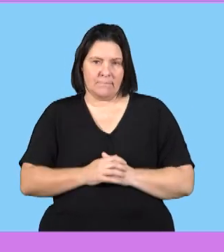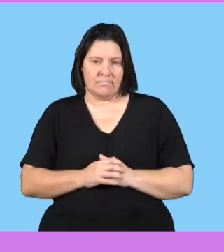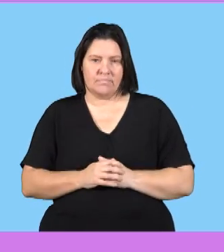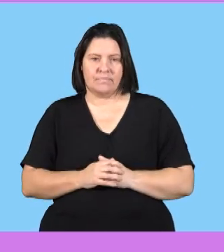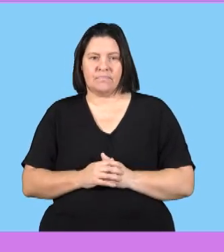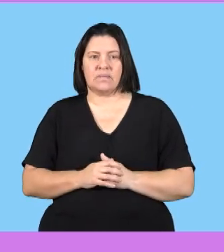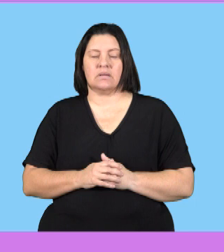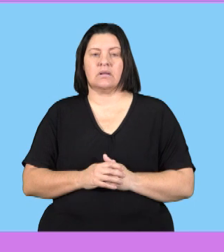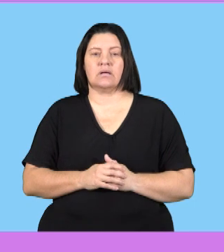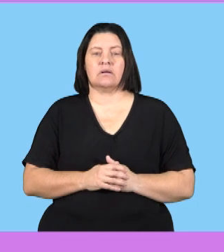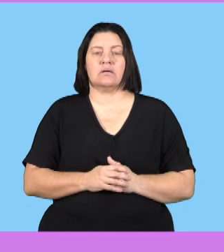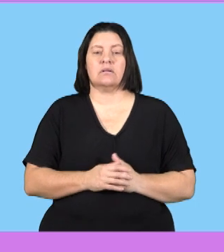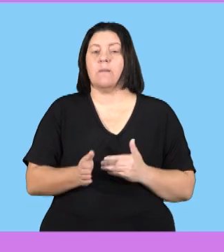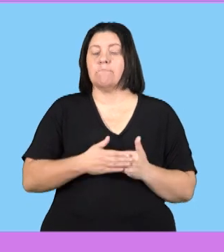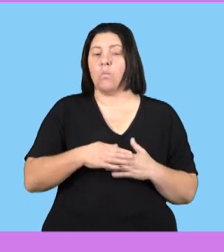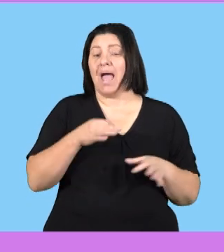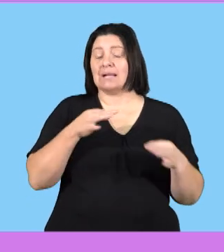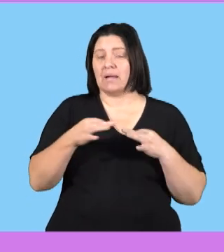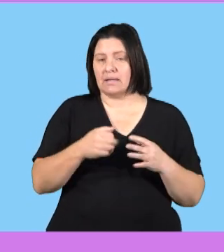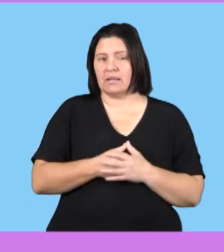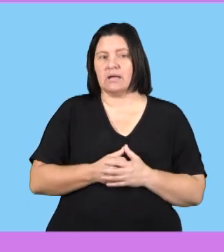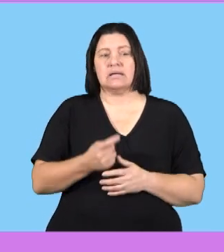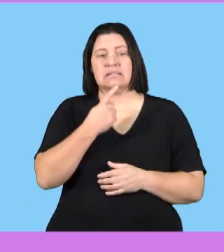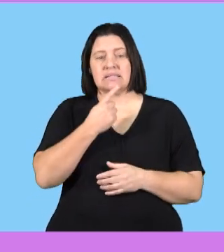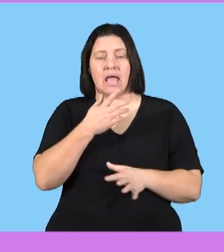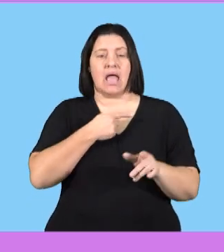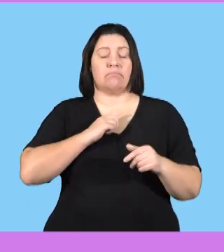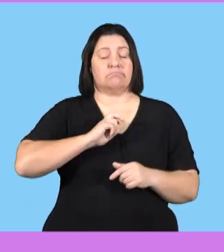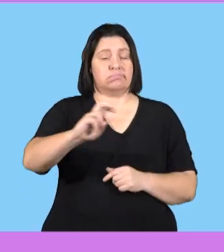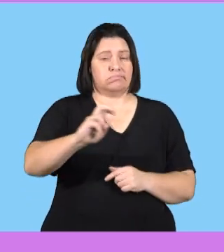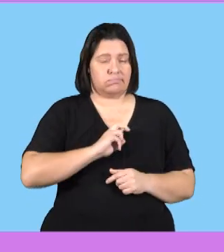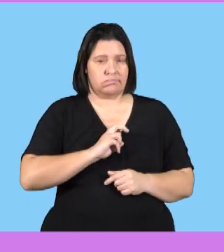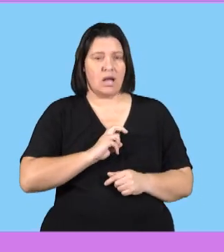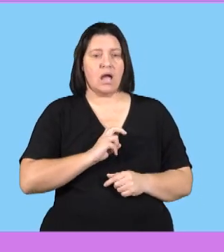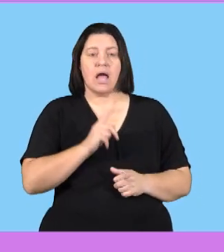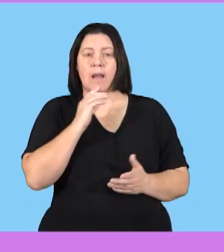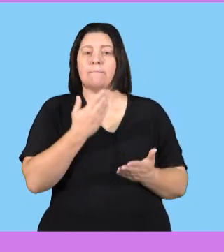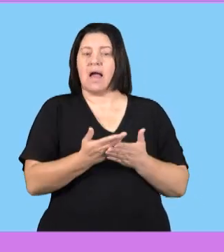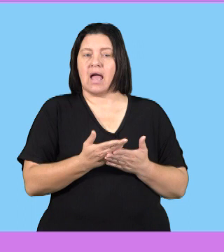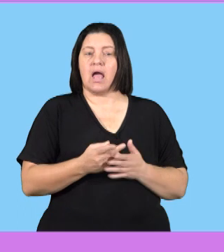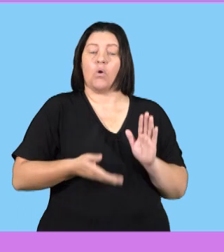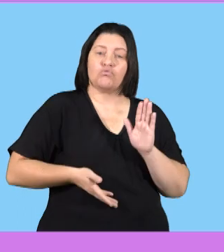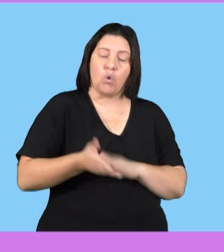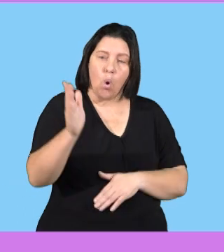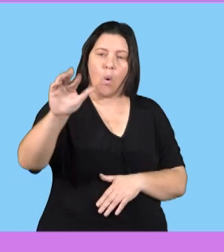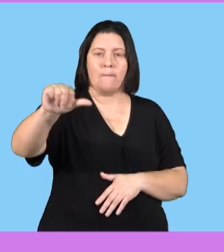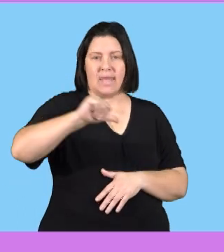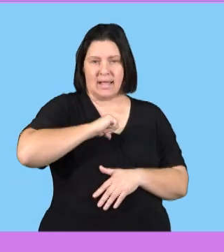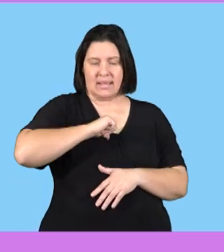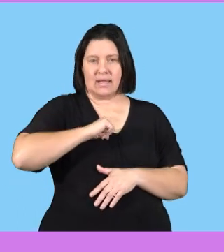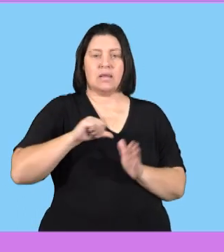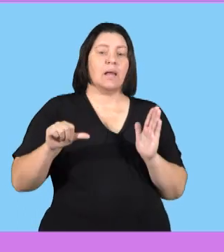button. Then, what else did I explain to you? I said a return trip, that implies coming and